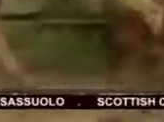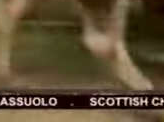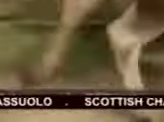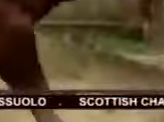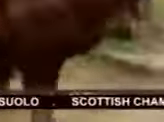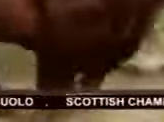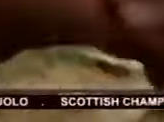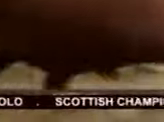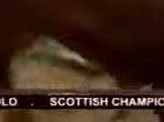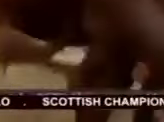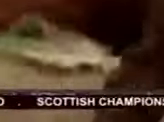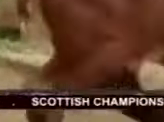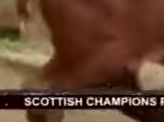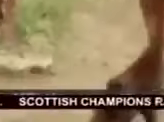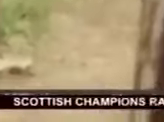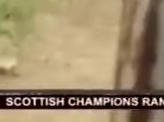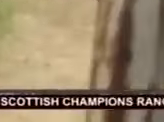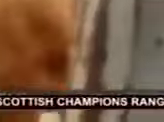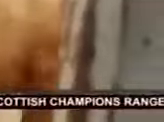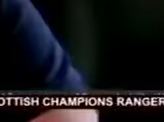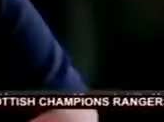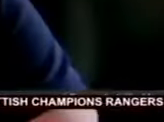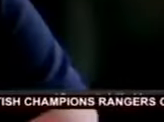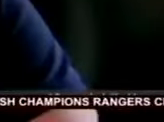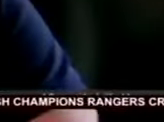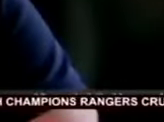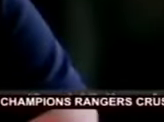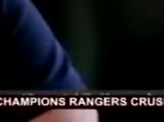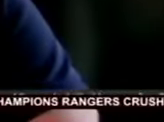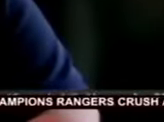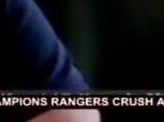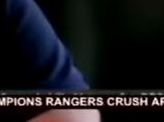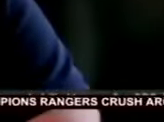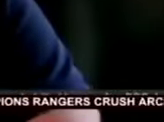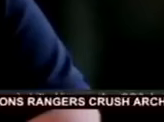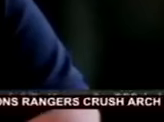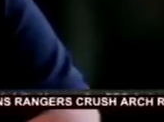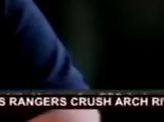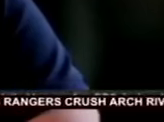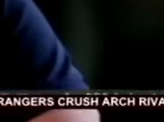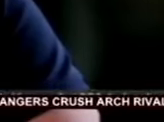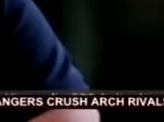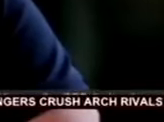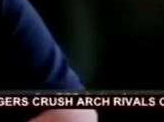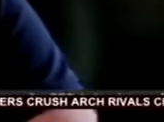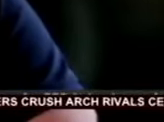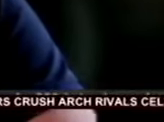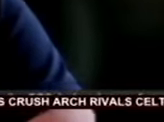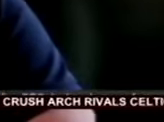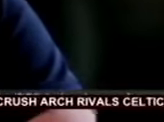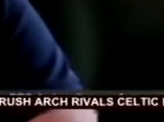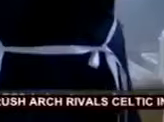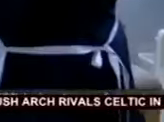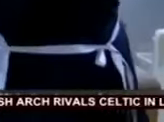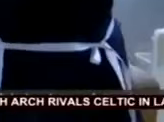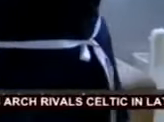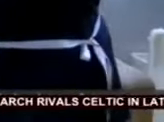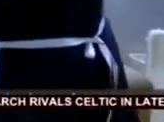fo be keri ne min ya lonko ala la natambo fo satina la ise subolu ki bantala bankolto ka wafi jadu wobe be